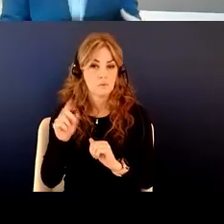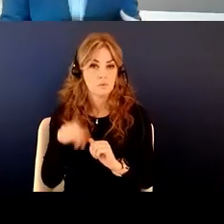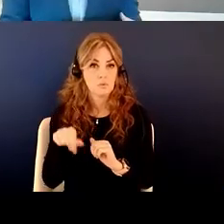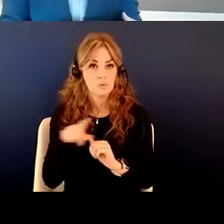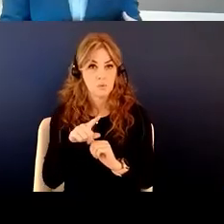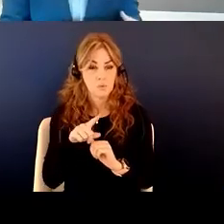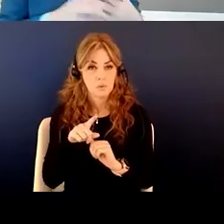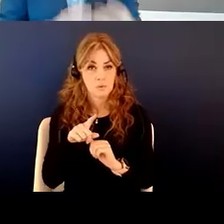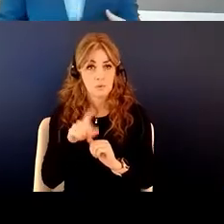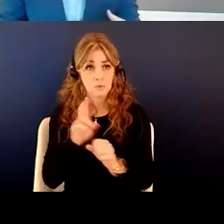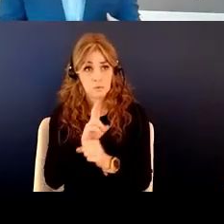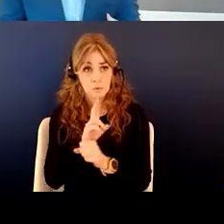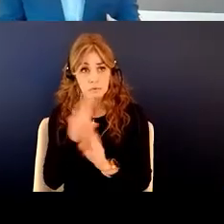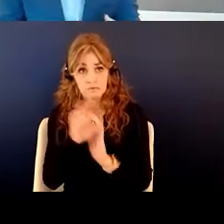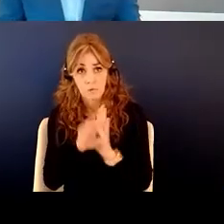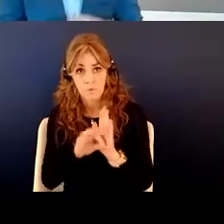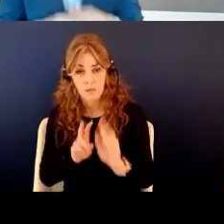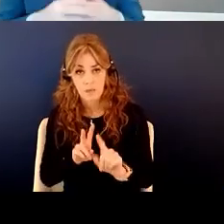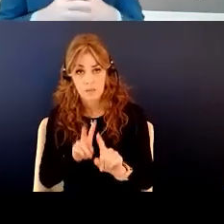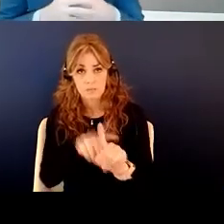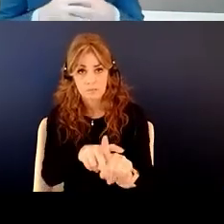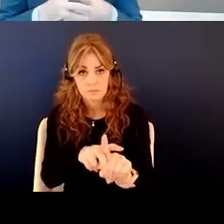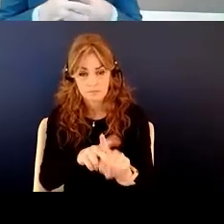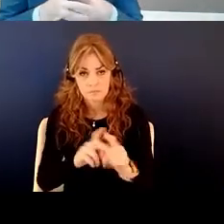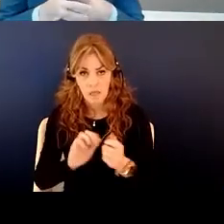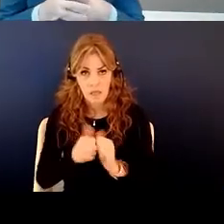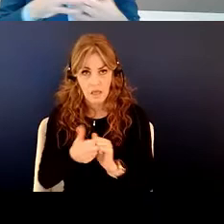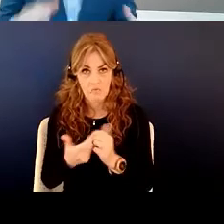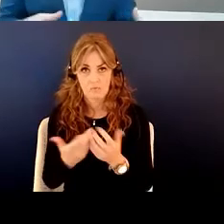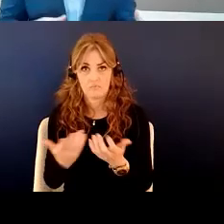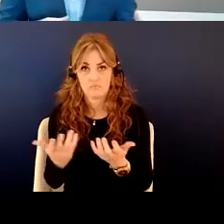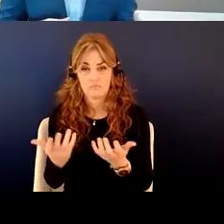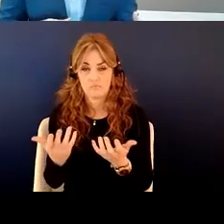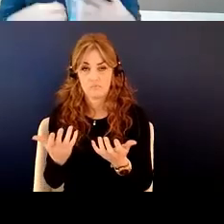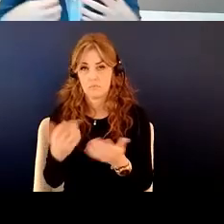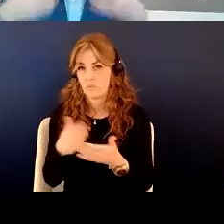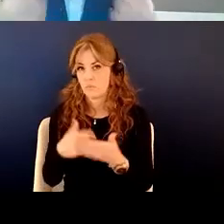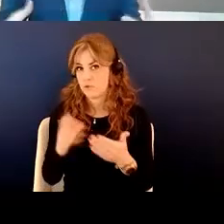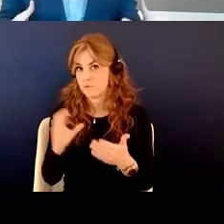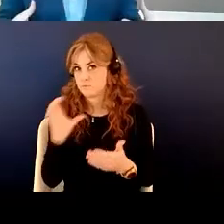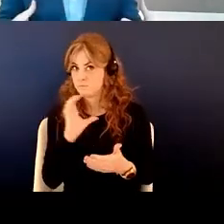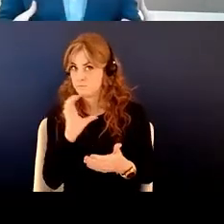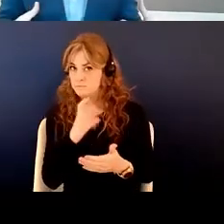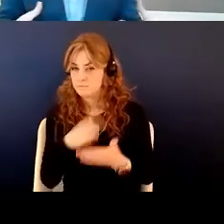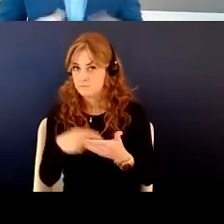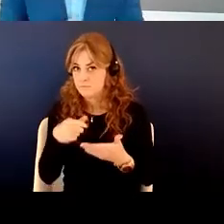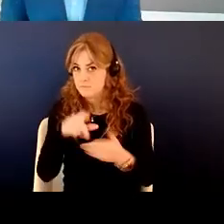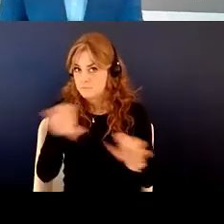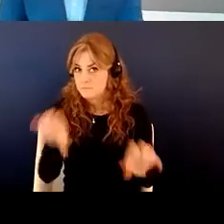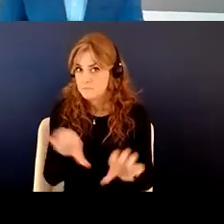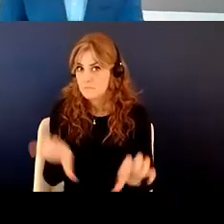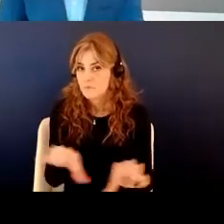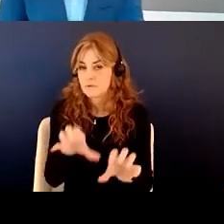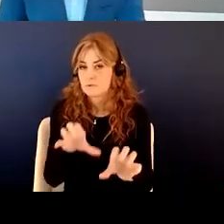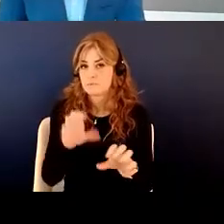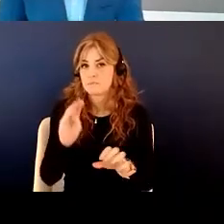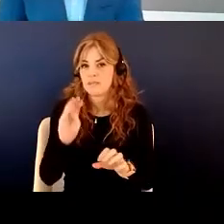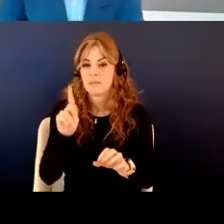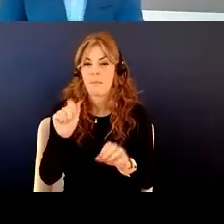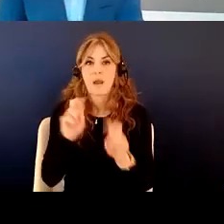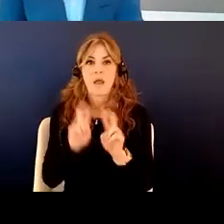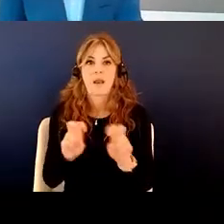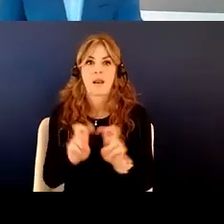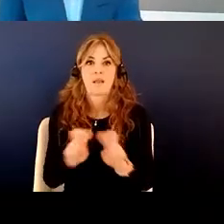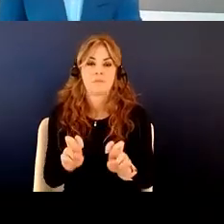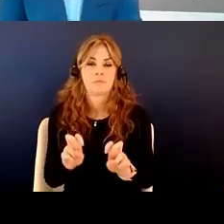apply those formulas in practice? So what are you actually looking for? What are you actually doing as a meta-analyst